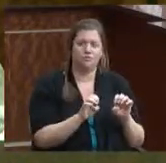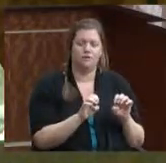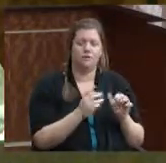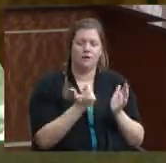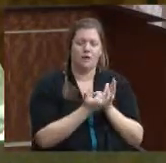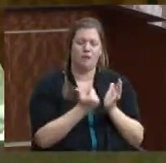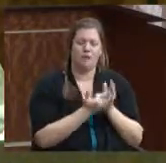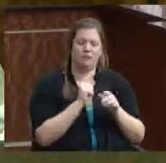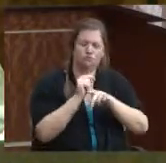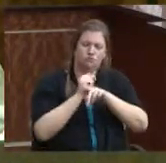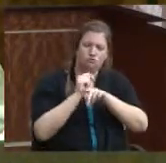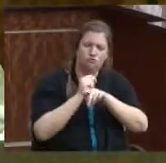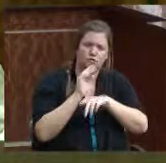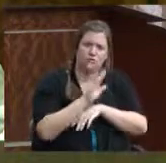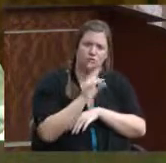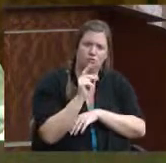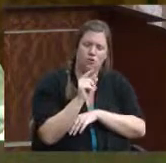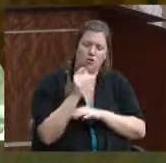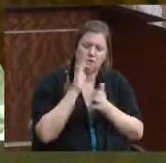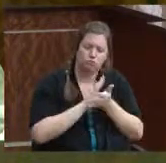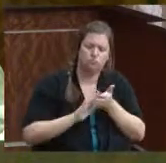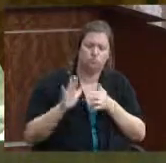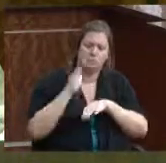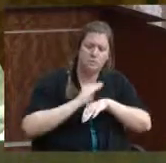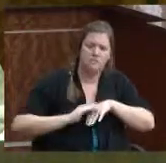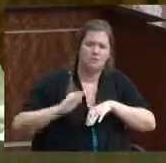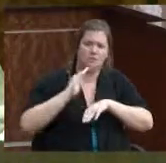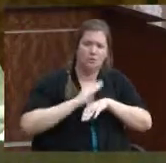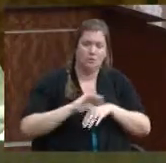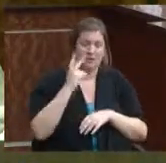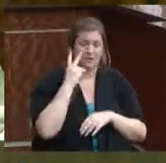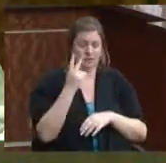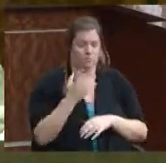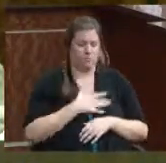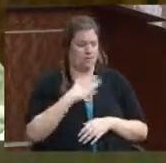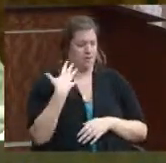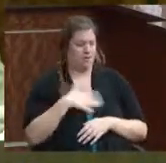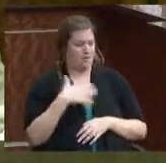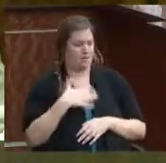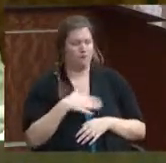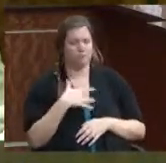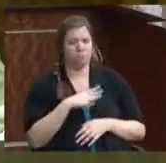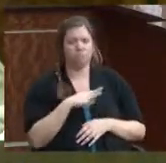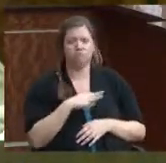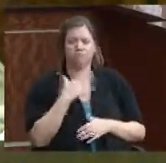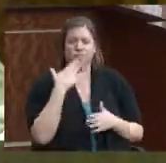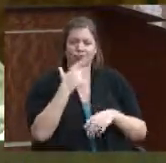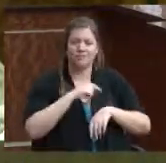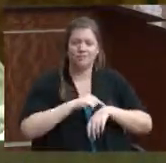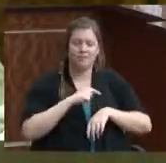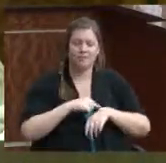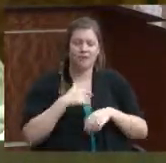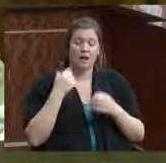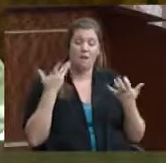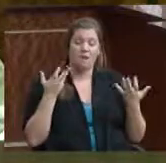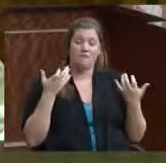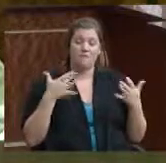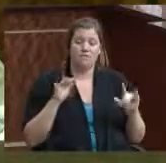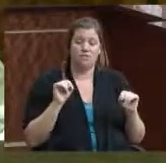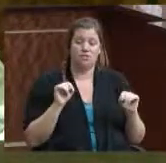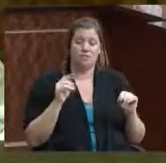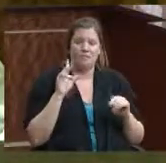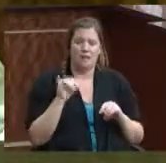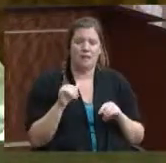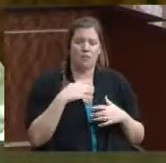and work into training their dogs and grooming their pets. You could really see it. So that was a great time. And I'd just like to finish